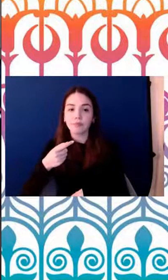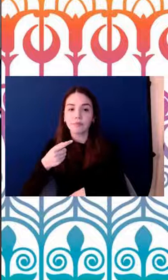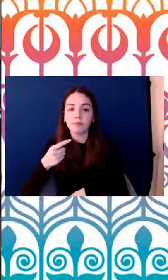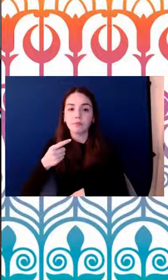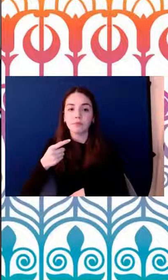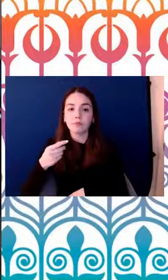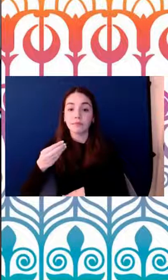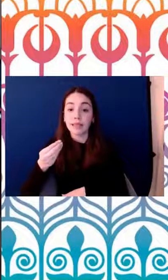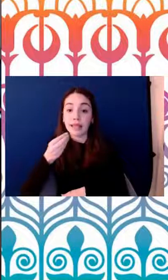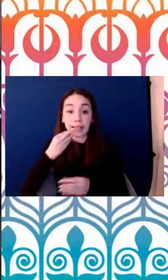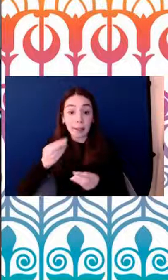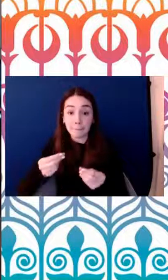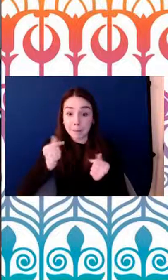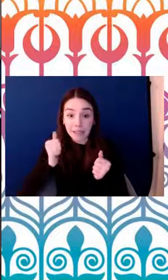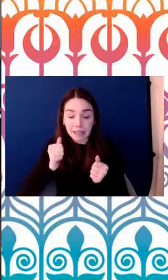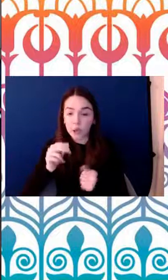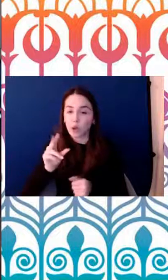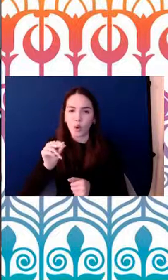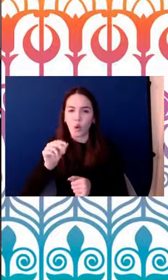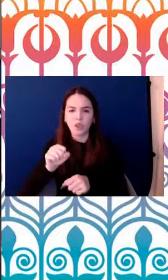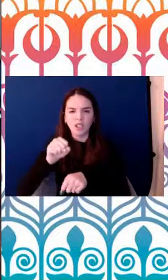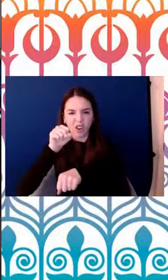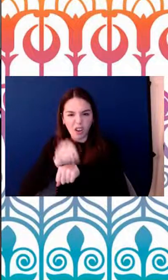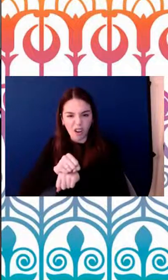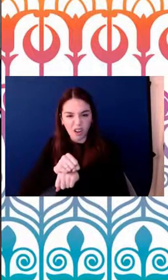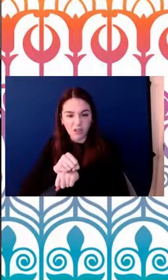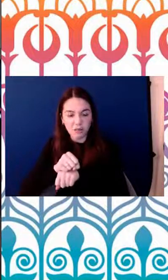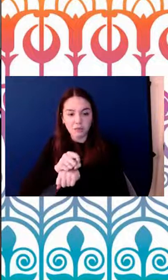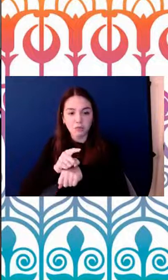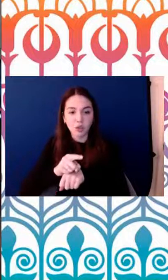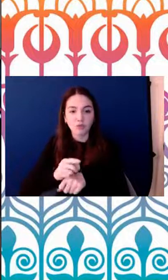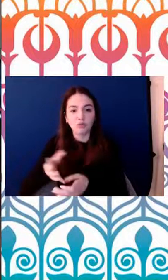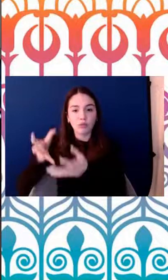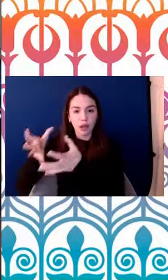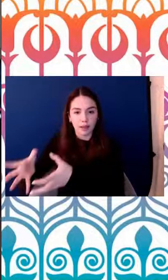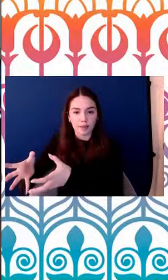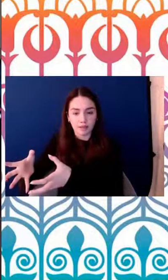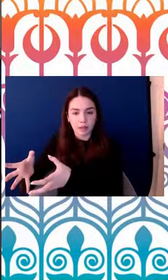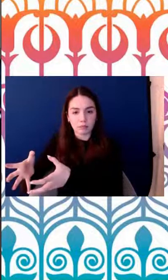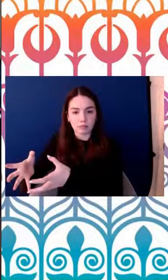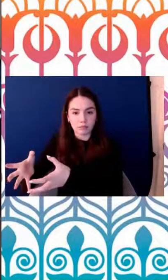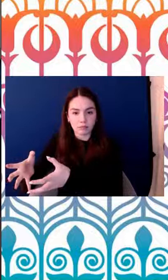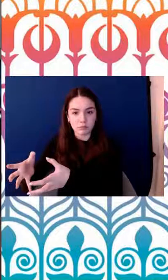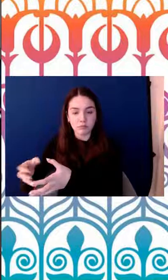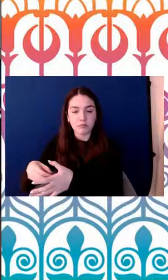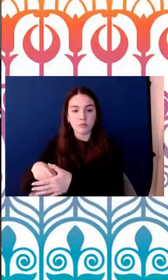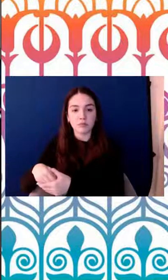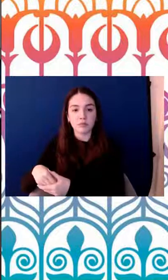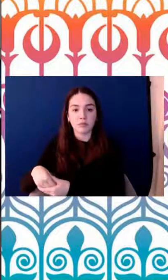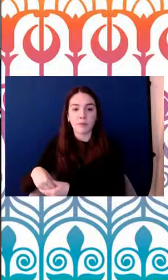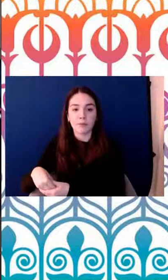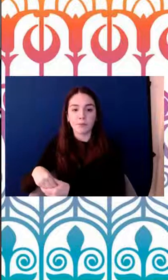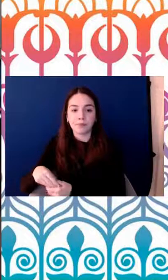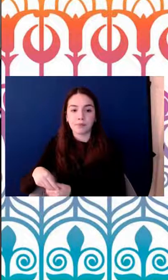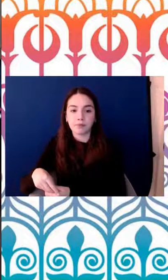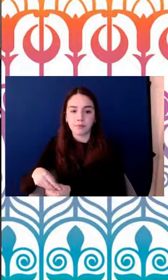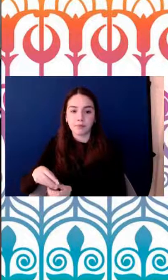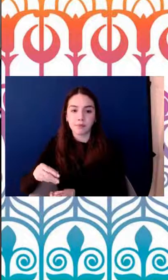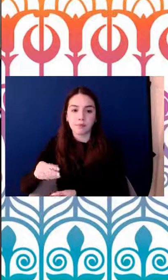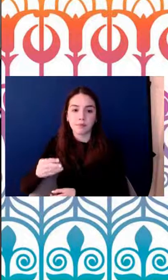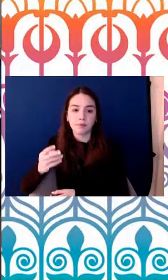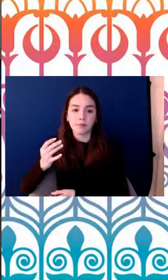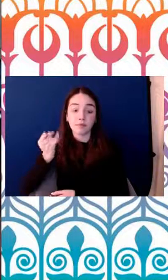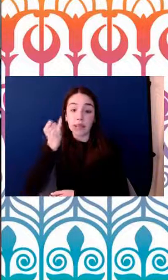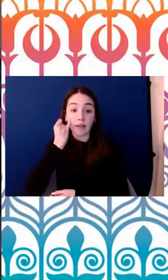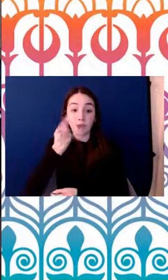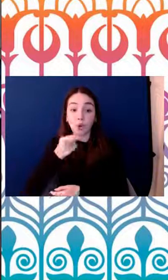away because it's super duper hard. So you let it set. Sometimes if you go to the grocery store, you'll see all these avocados.